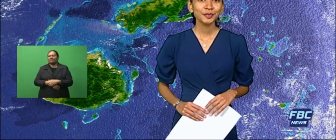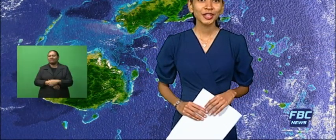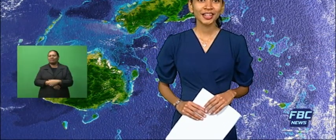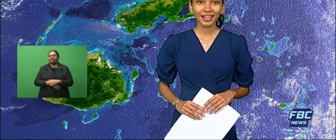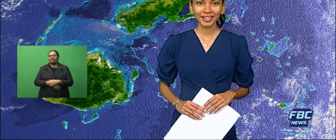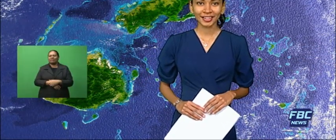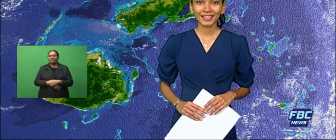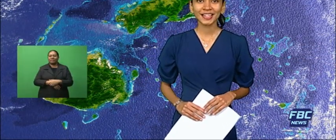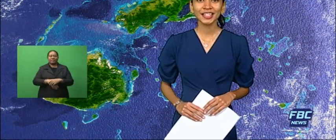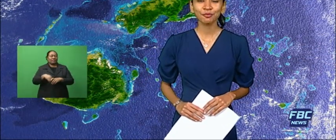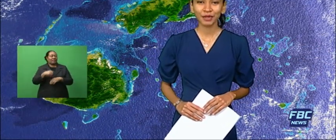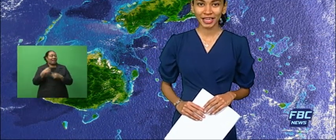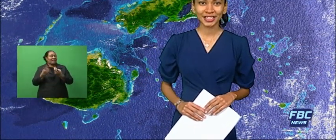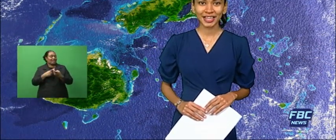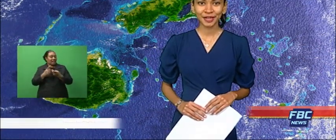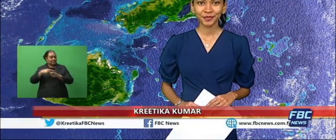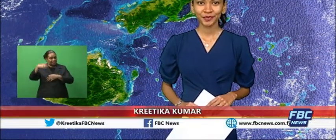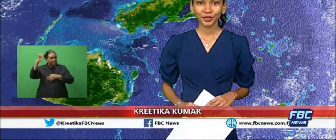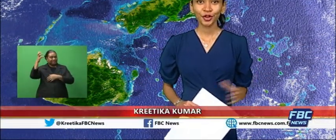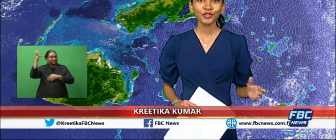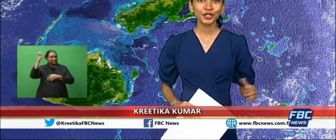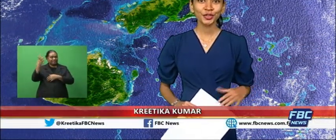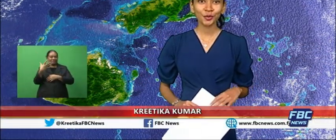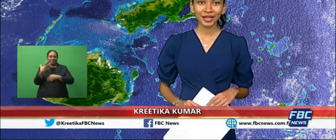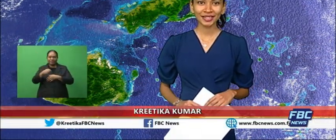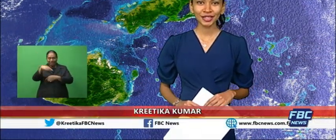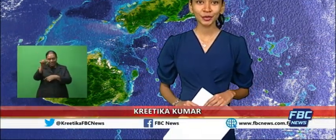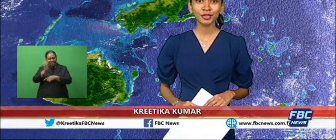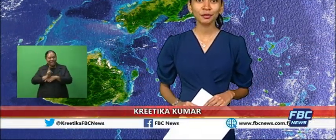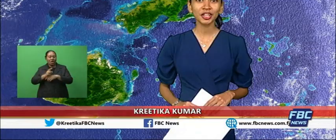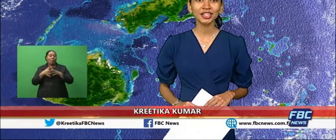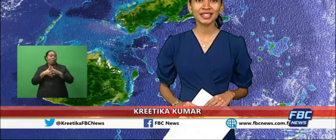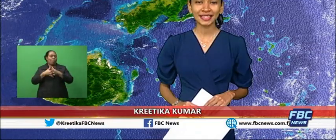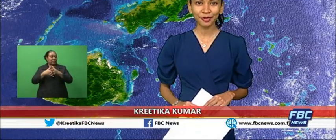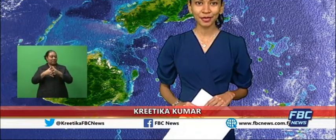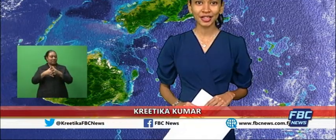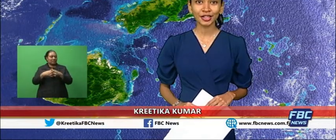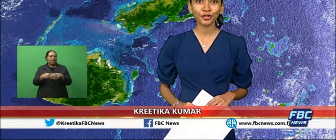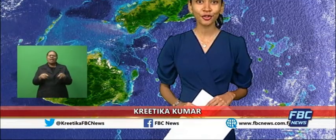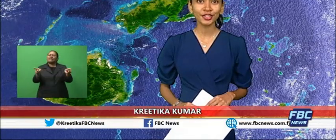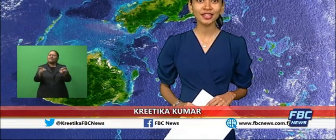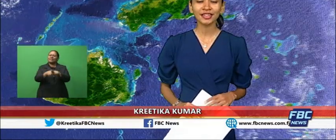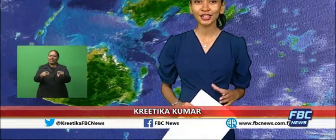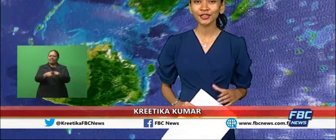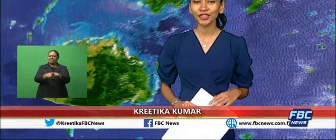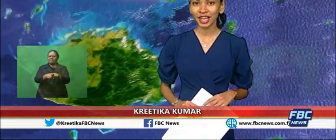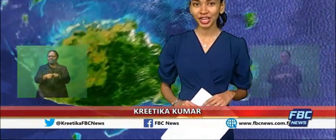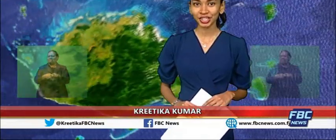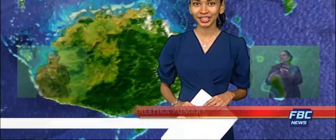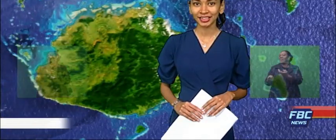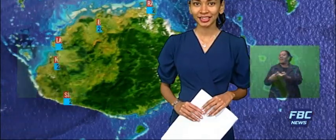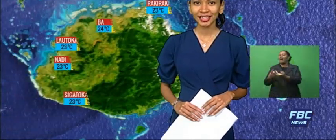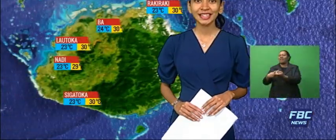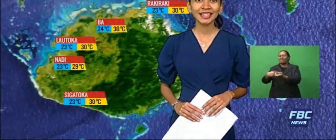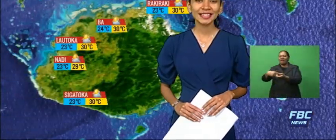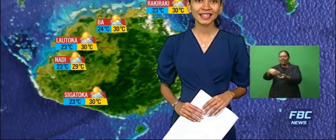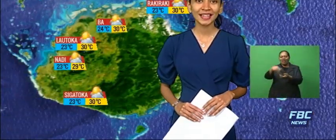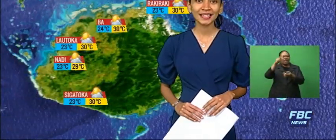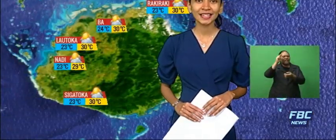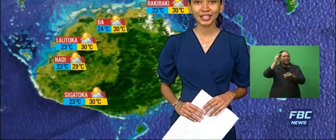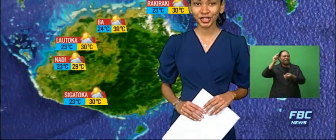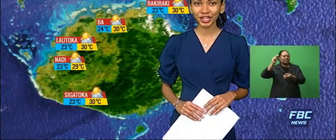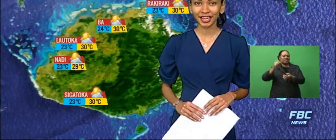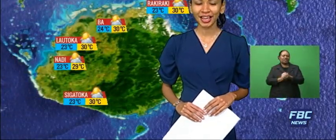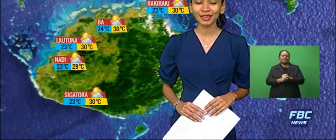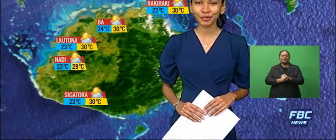It has been another sunny, mild day. Over to the west, it was much the same as across the rest of the nation. Clear